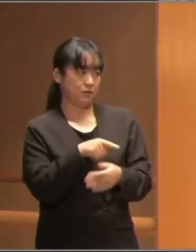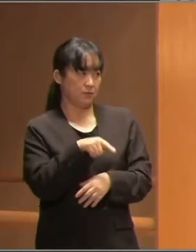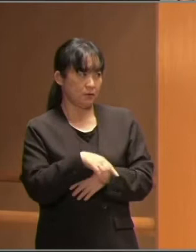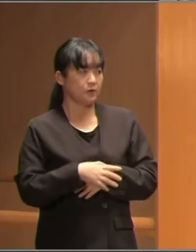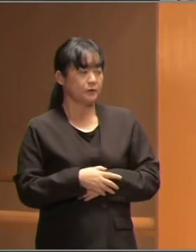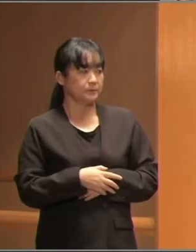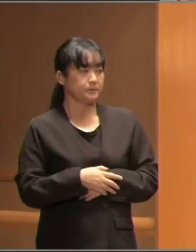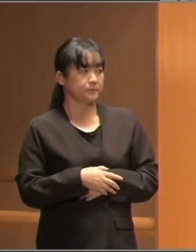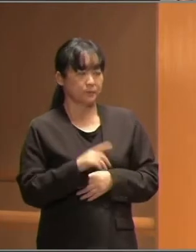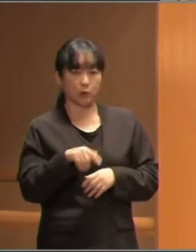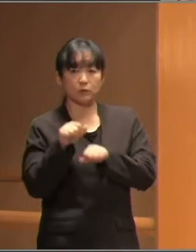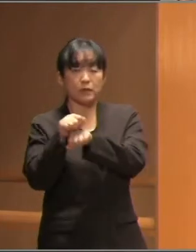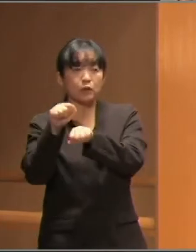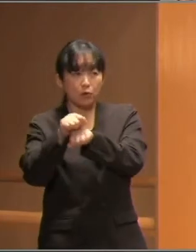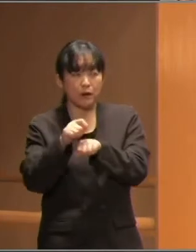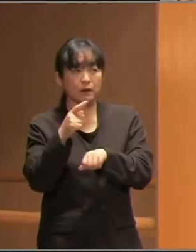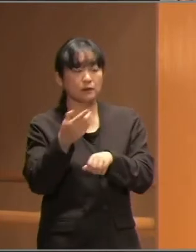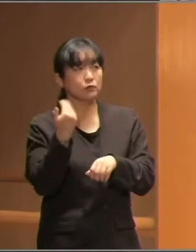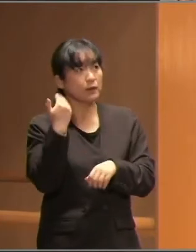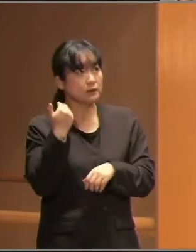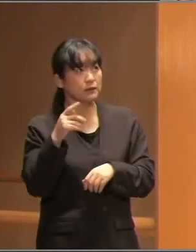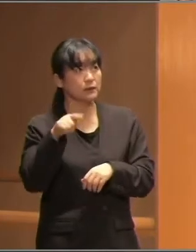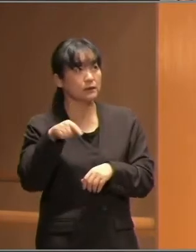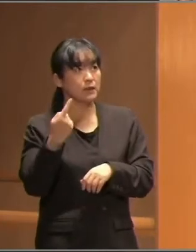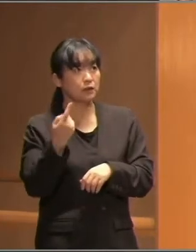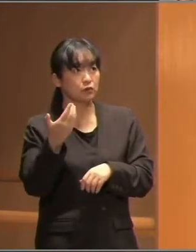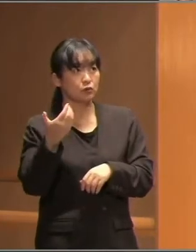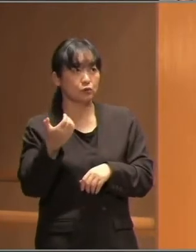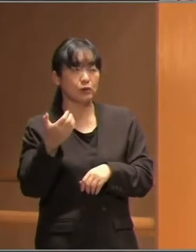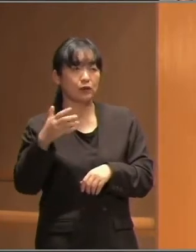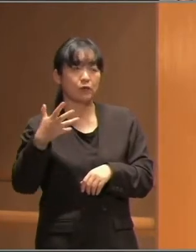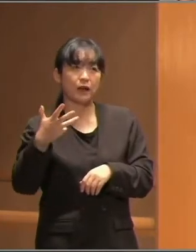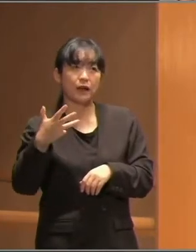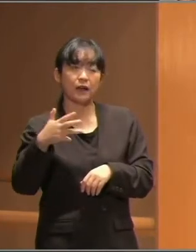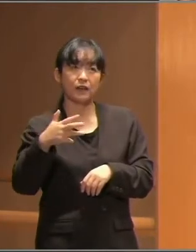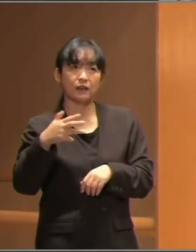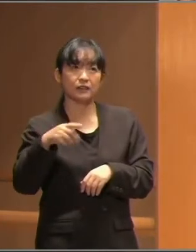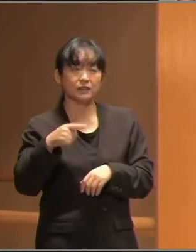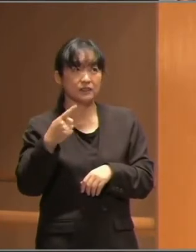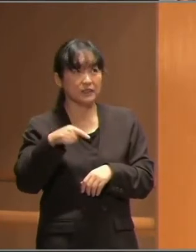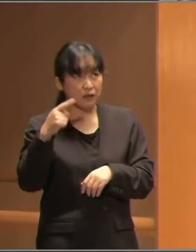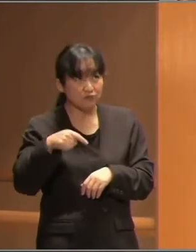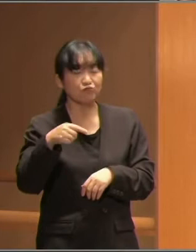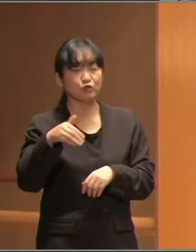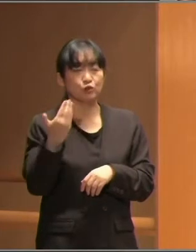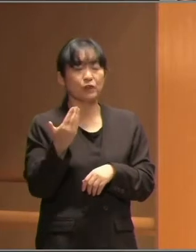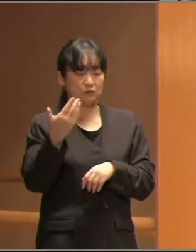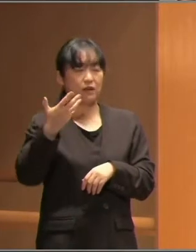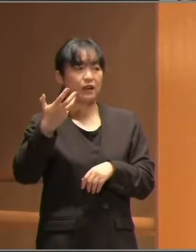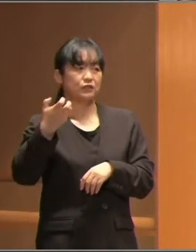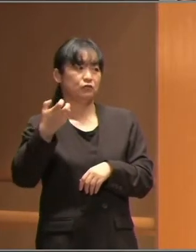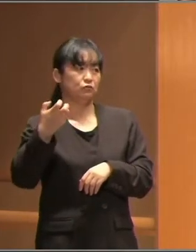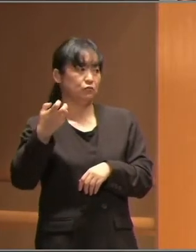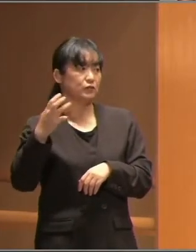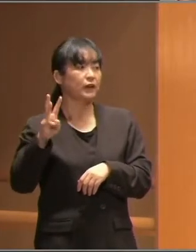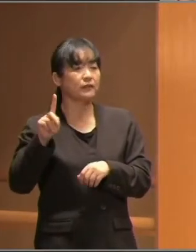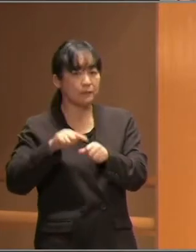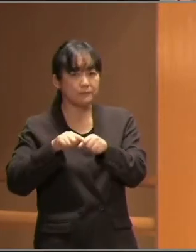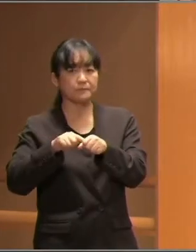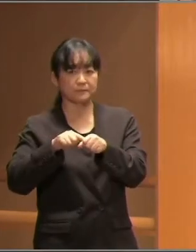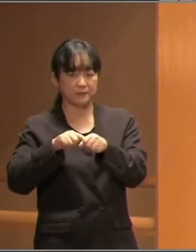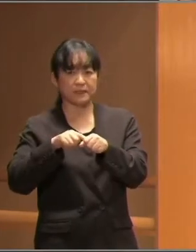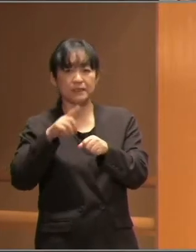So actually, this material was already put to practical use by Ube